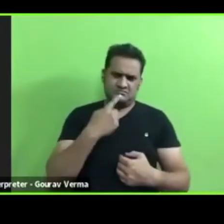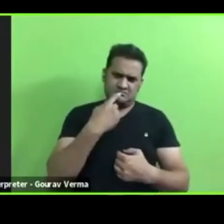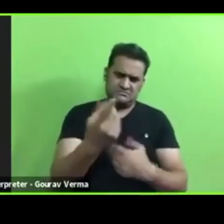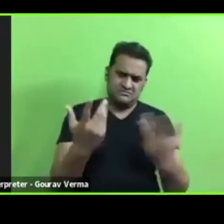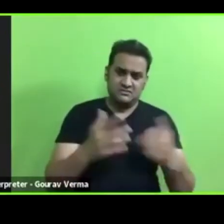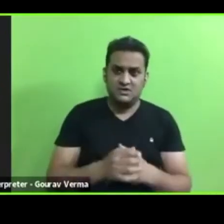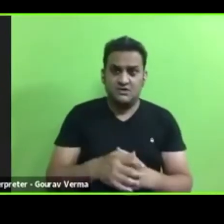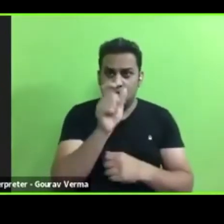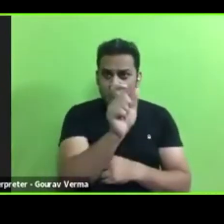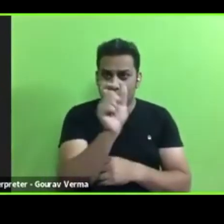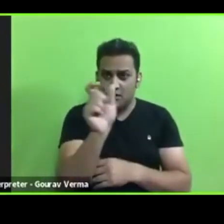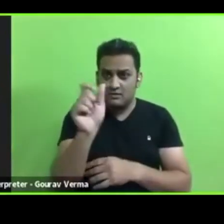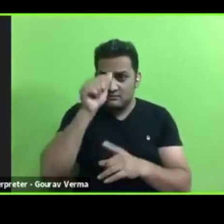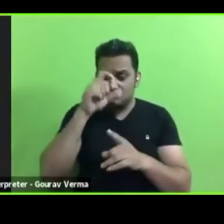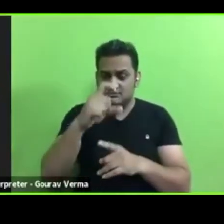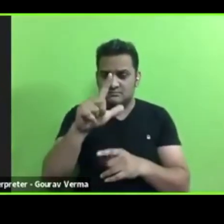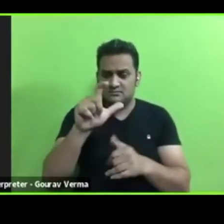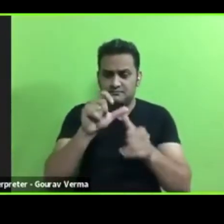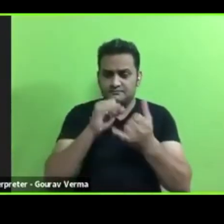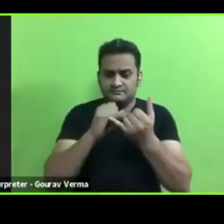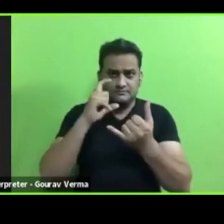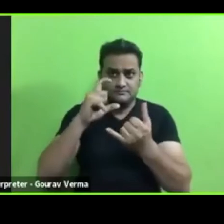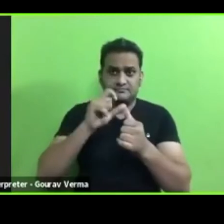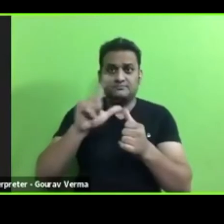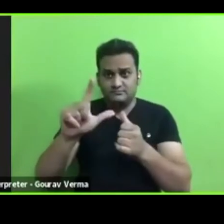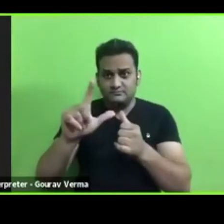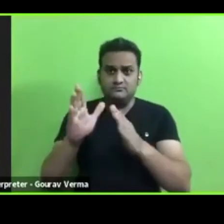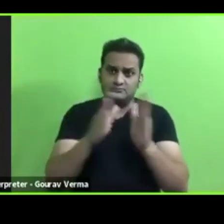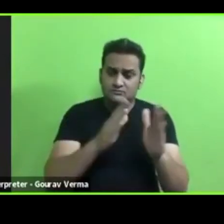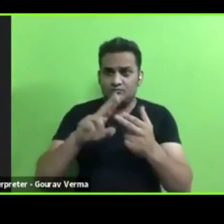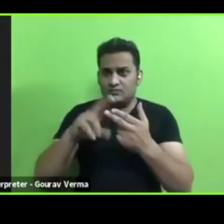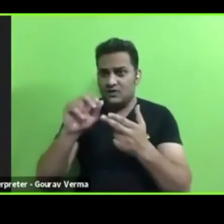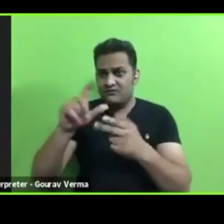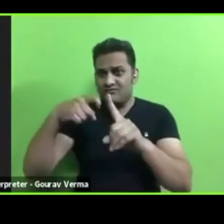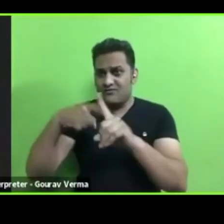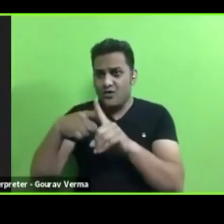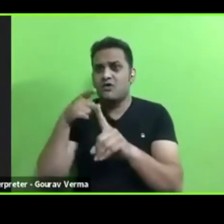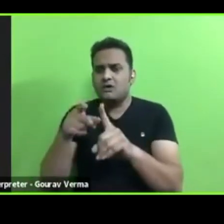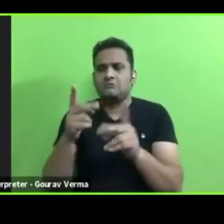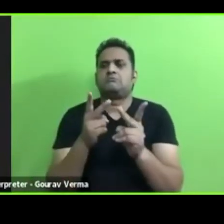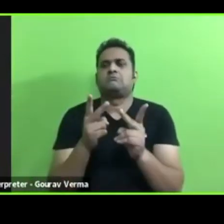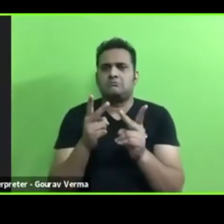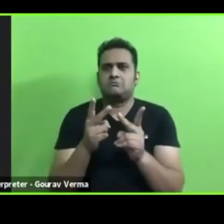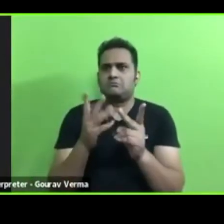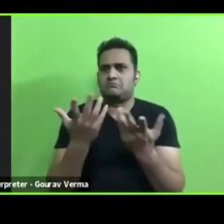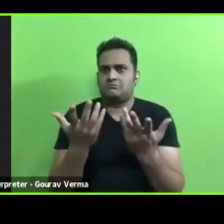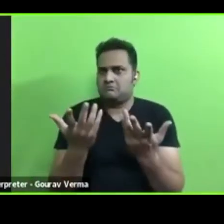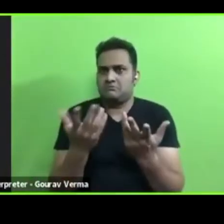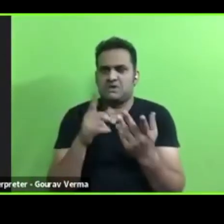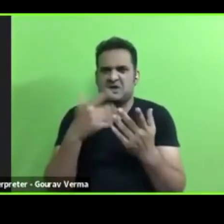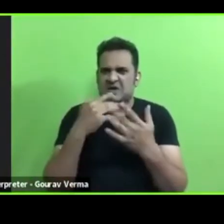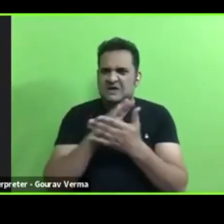words classical and the word folk have no aesthetic quality to them. They are